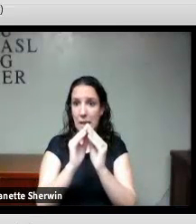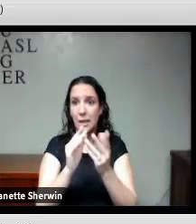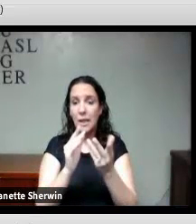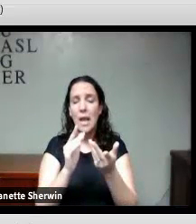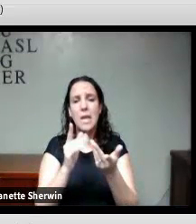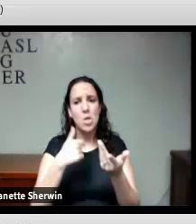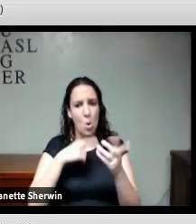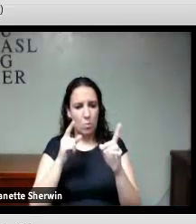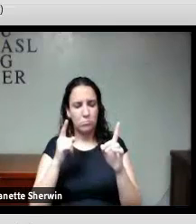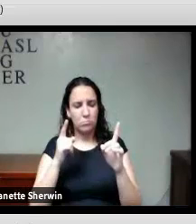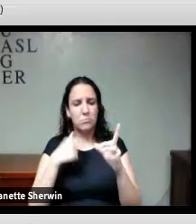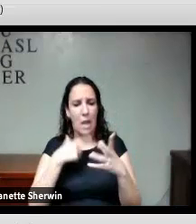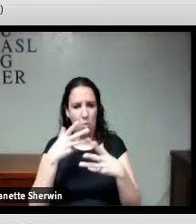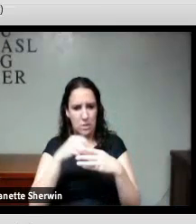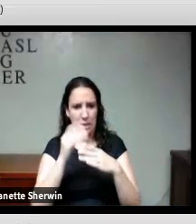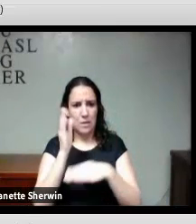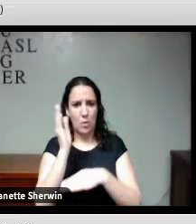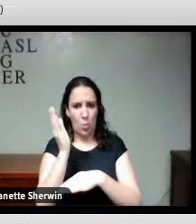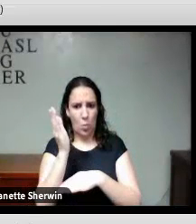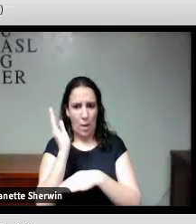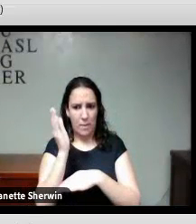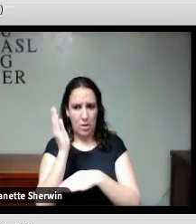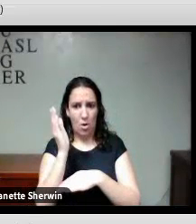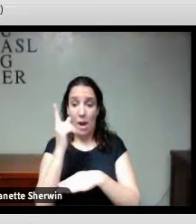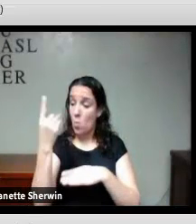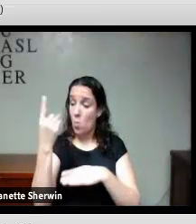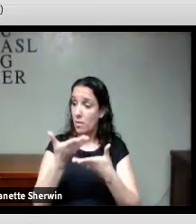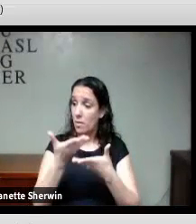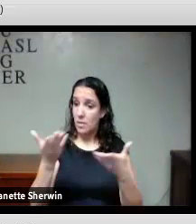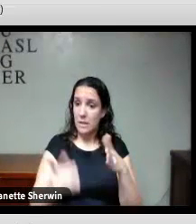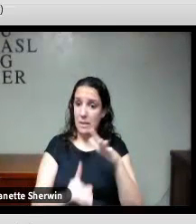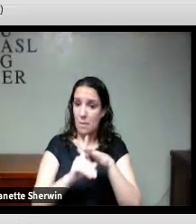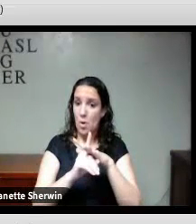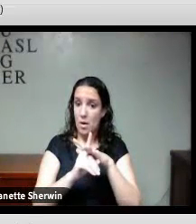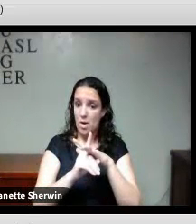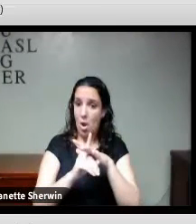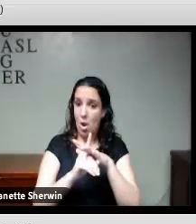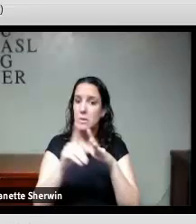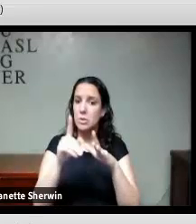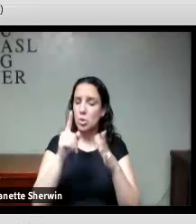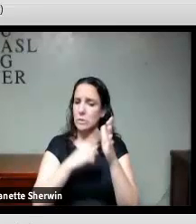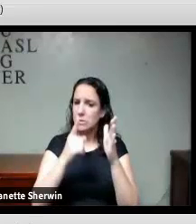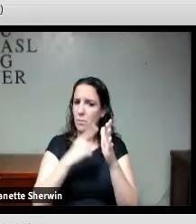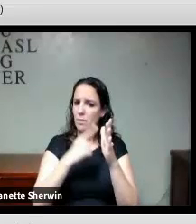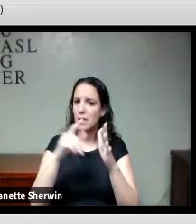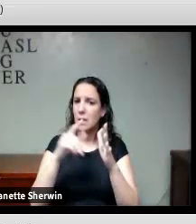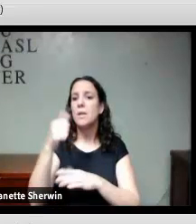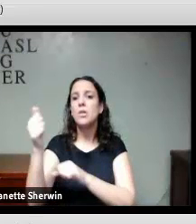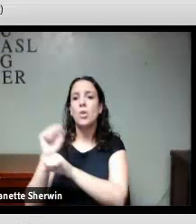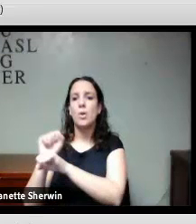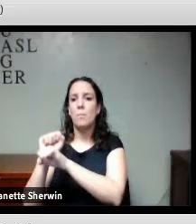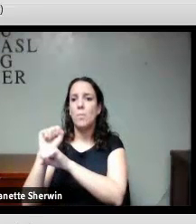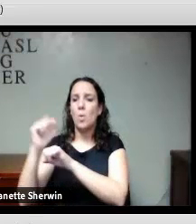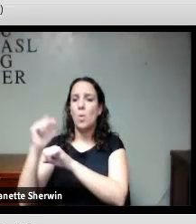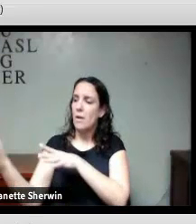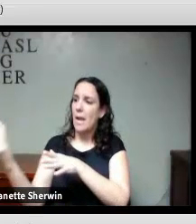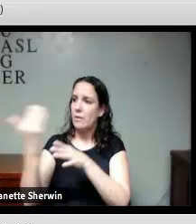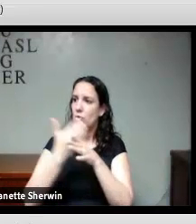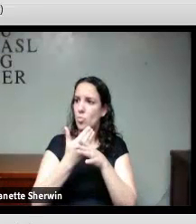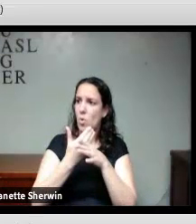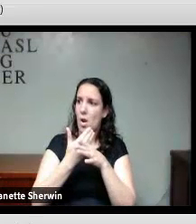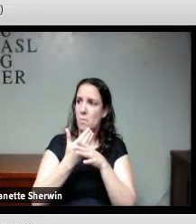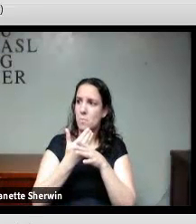patrons, and one of the things that was brought up was that sometimes coworkers interrupt us when we're with an angry patron. Is it okay,